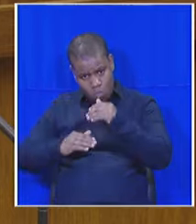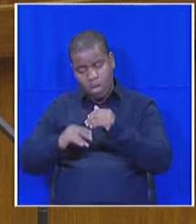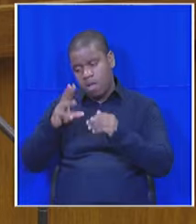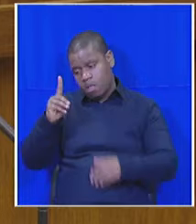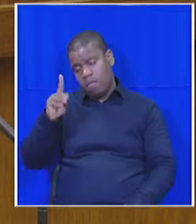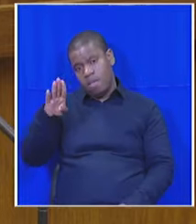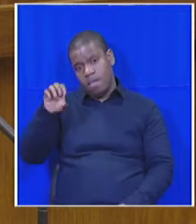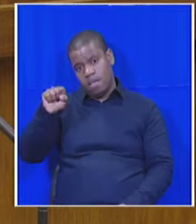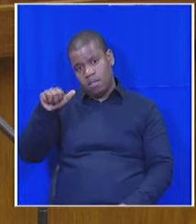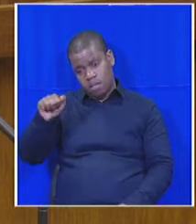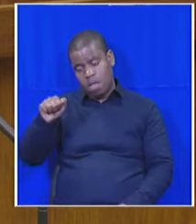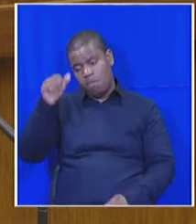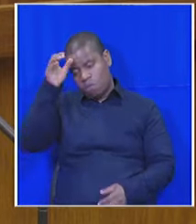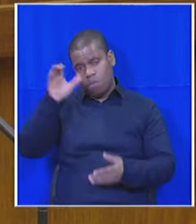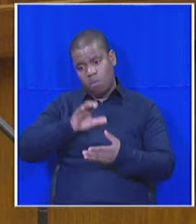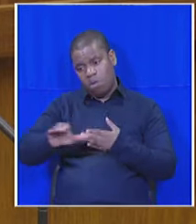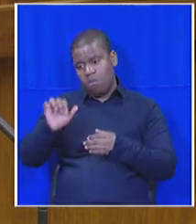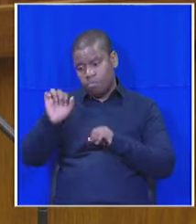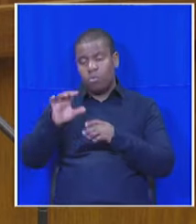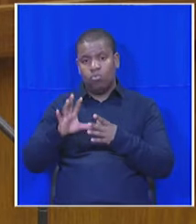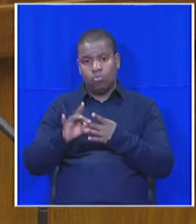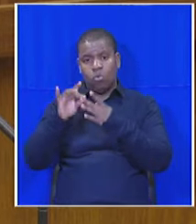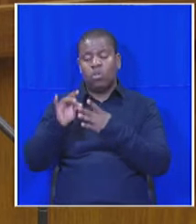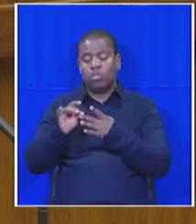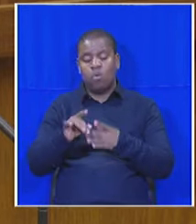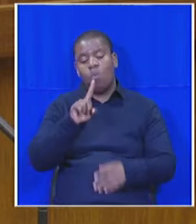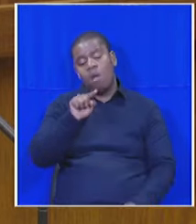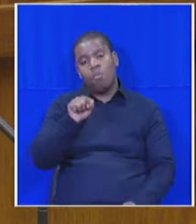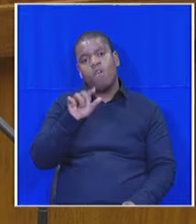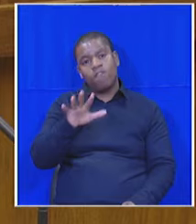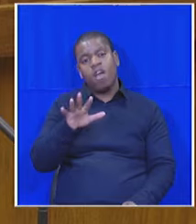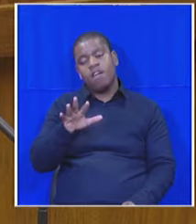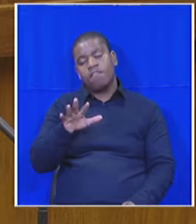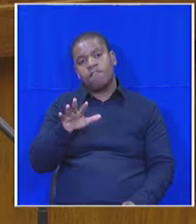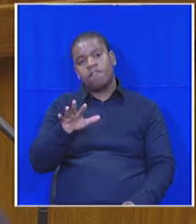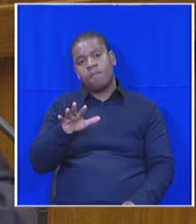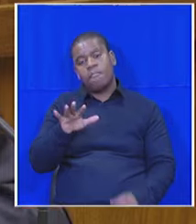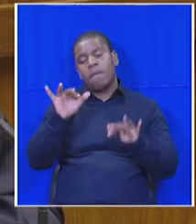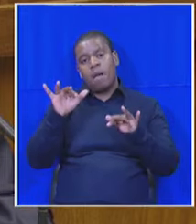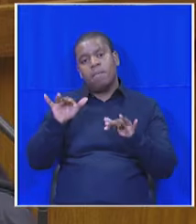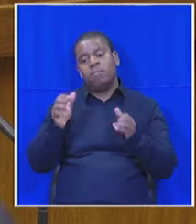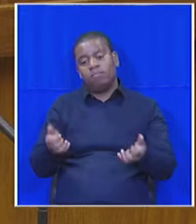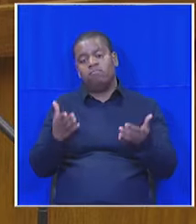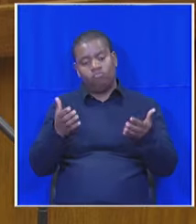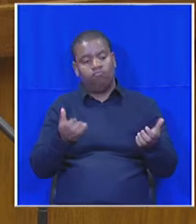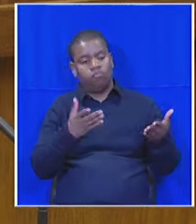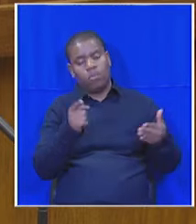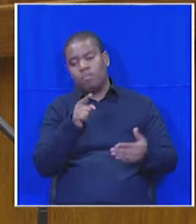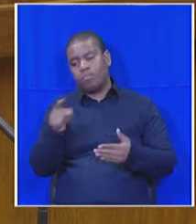DPSA as a career of choice for all the 1.5 million public servants that are recruited into the